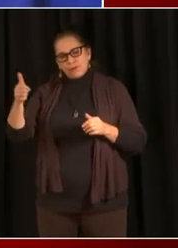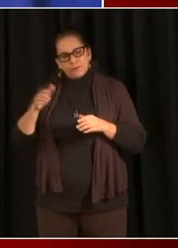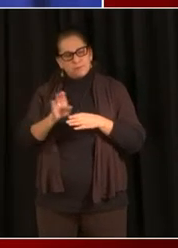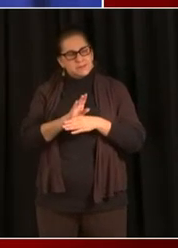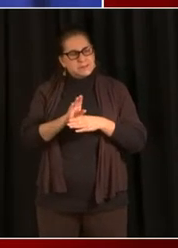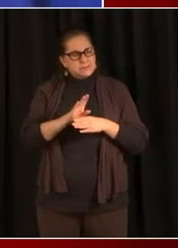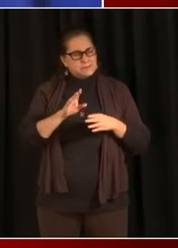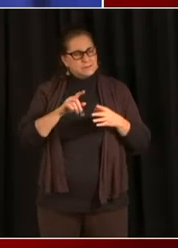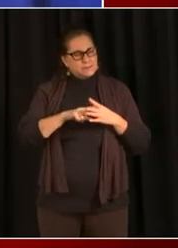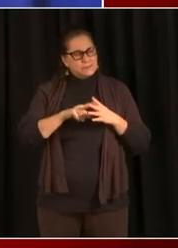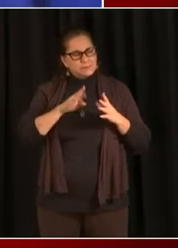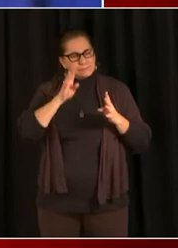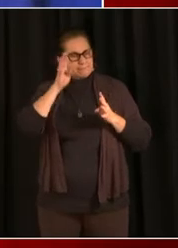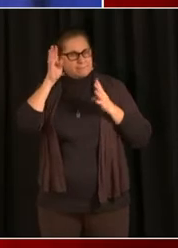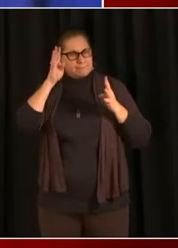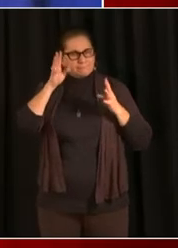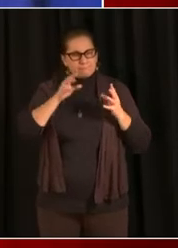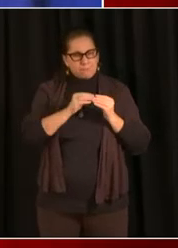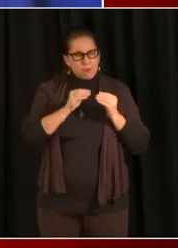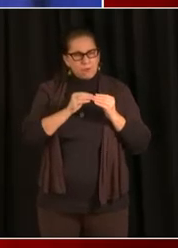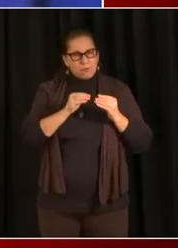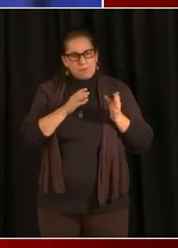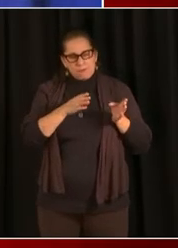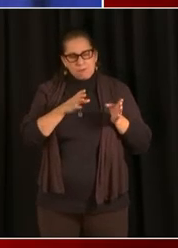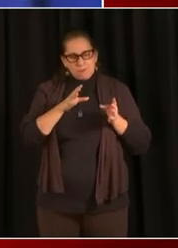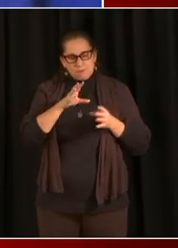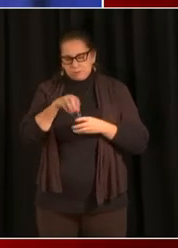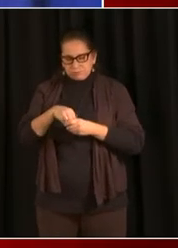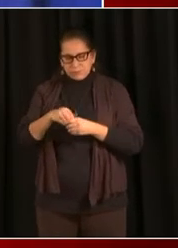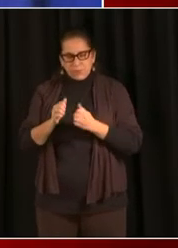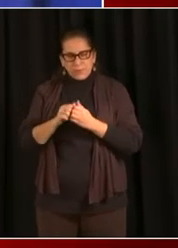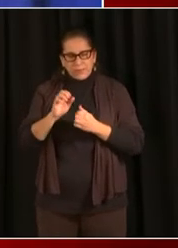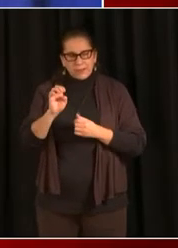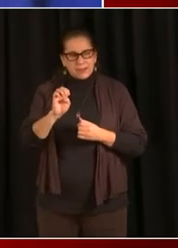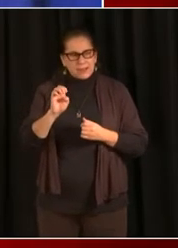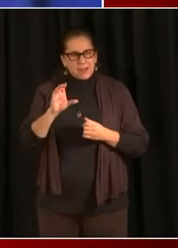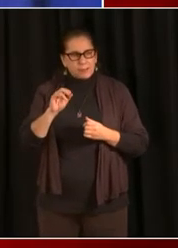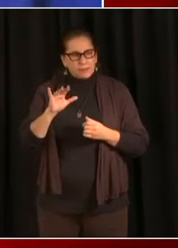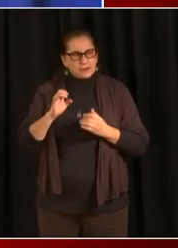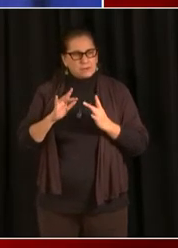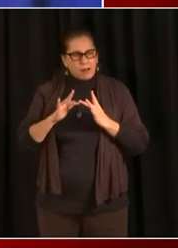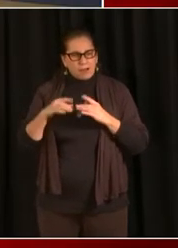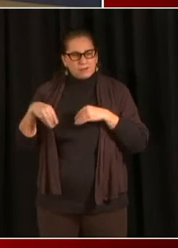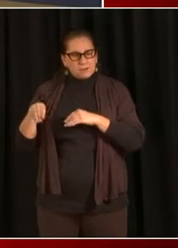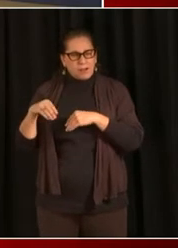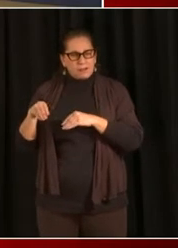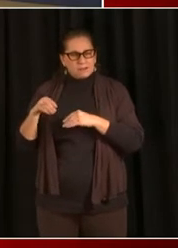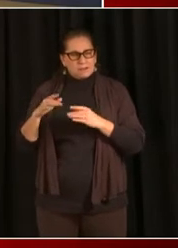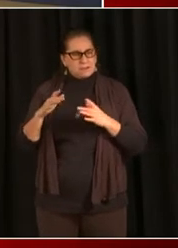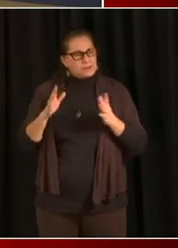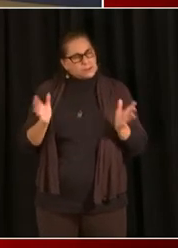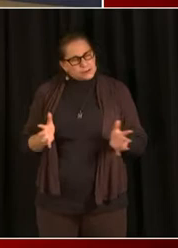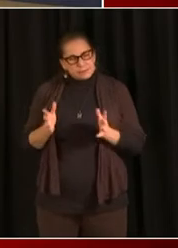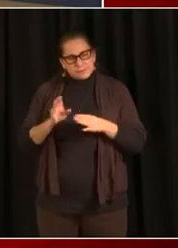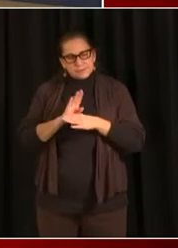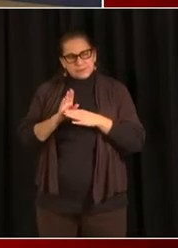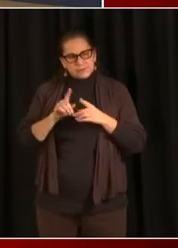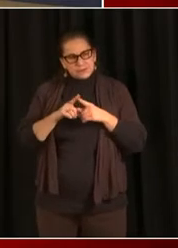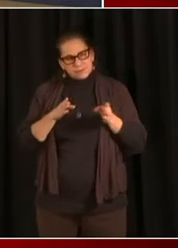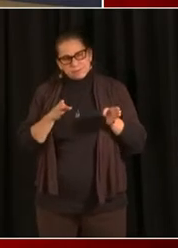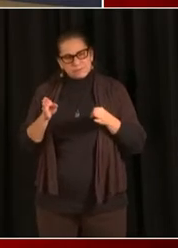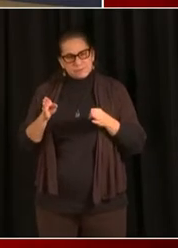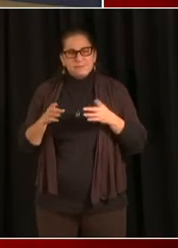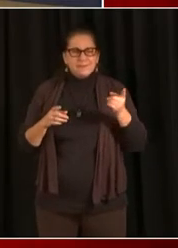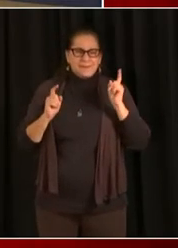pivot to online as well? Yeah, John, so I think with it's education,